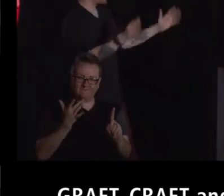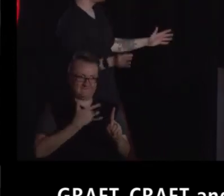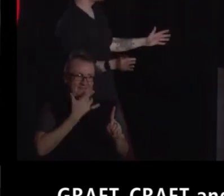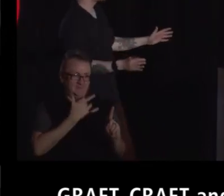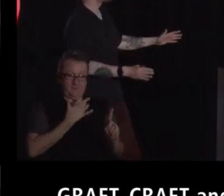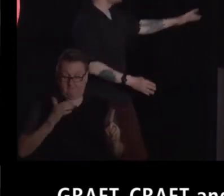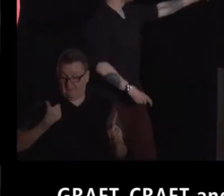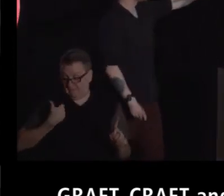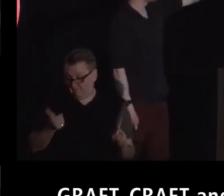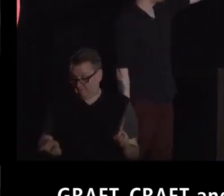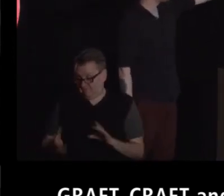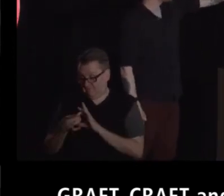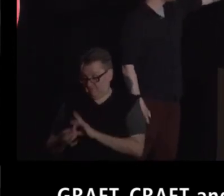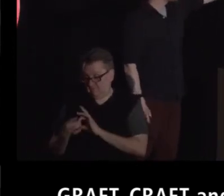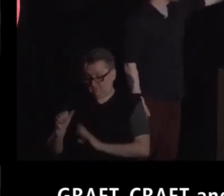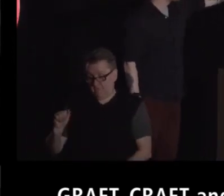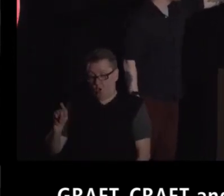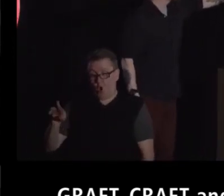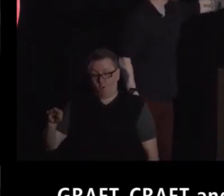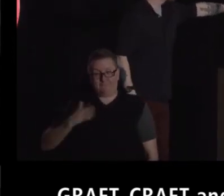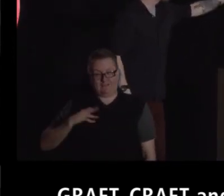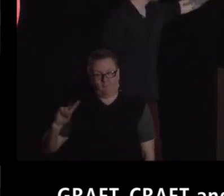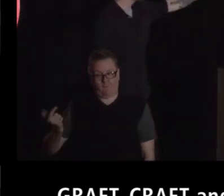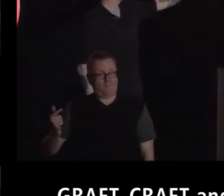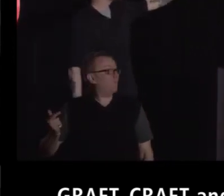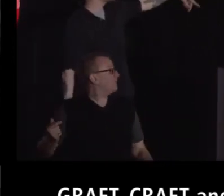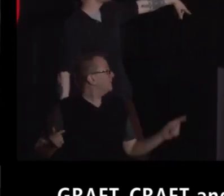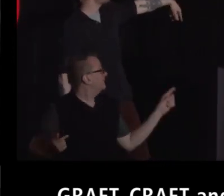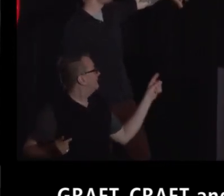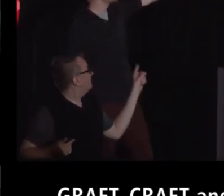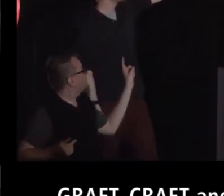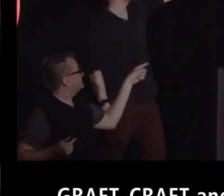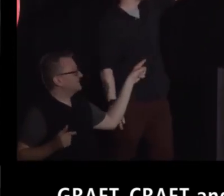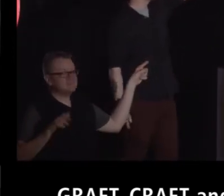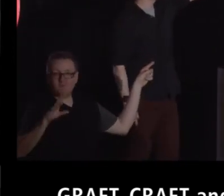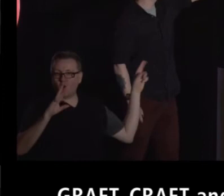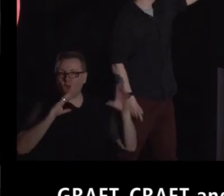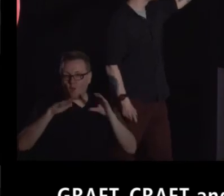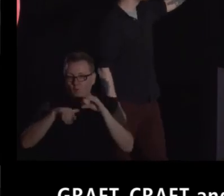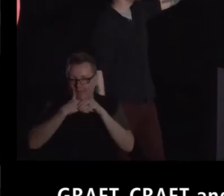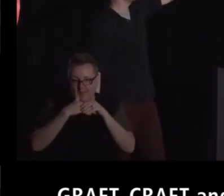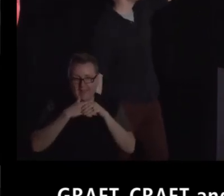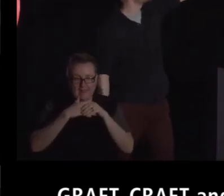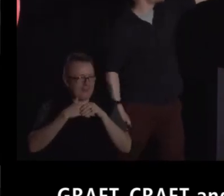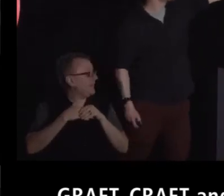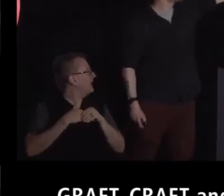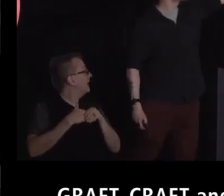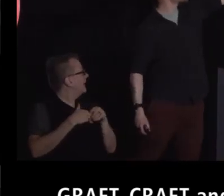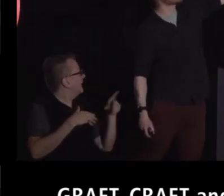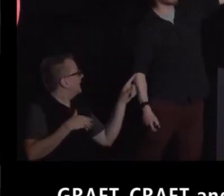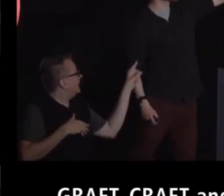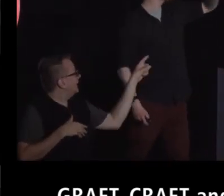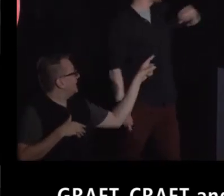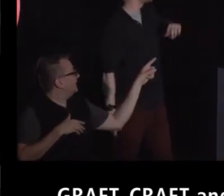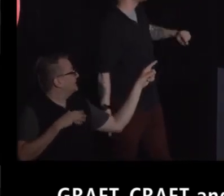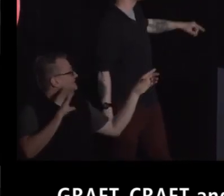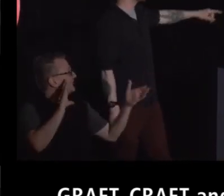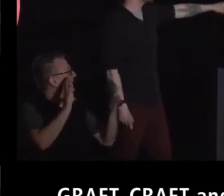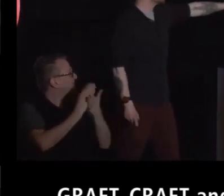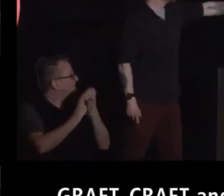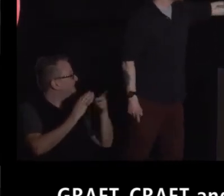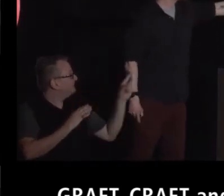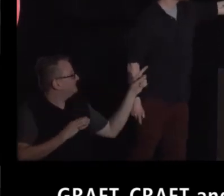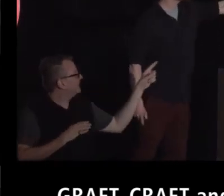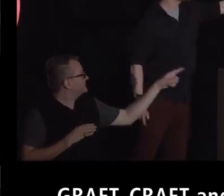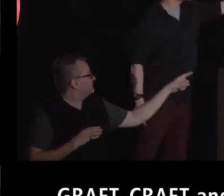use Arnie on everything. From this is a corner of our RSVPs for our wedding. We've got Arnie where you put the stamp, and so I like making pixel art out of him.